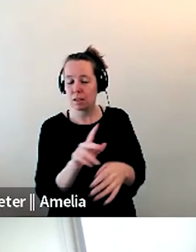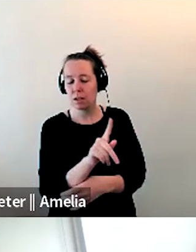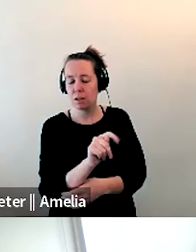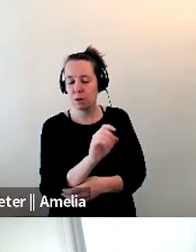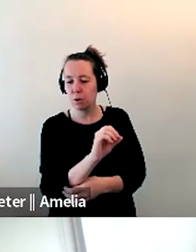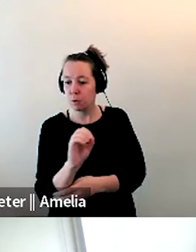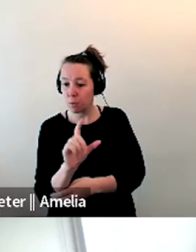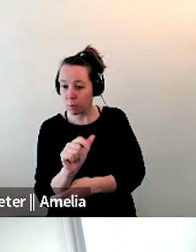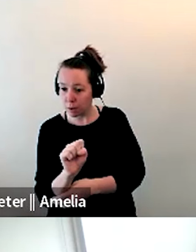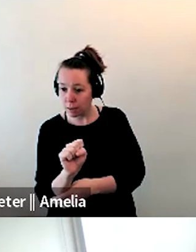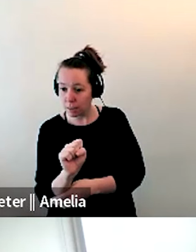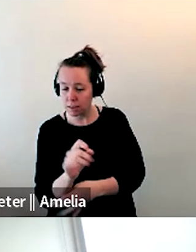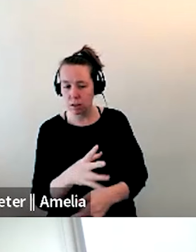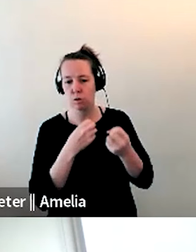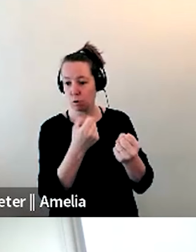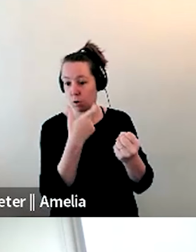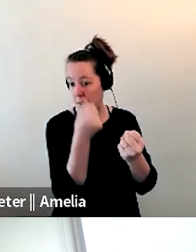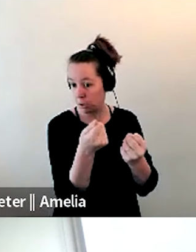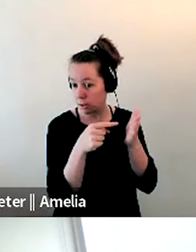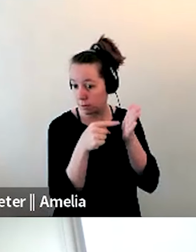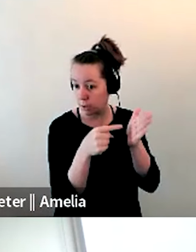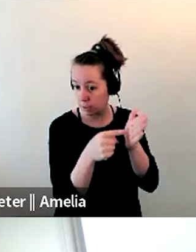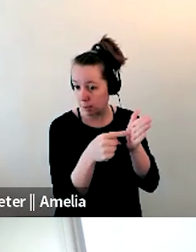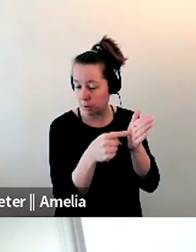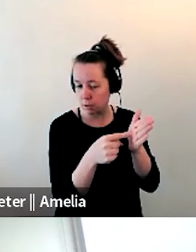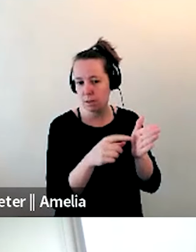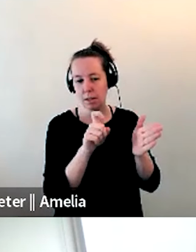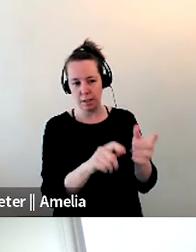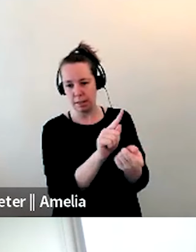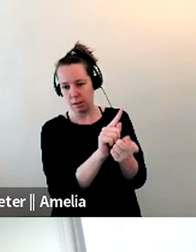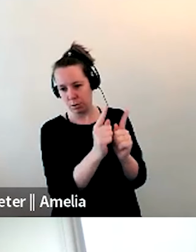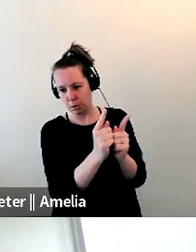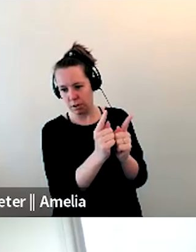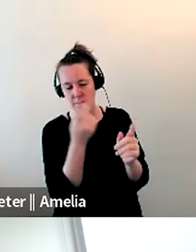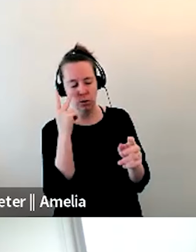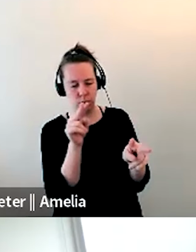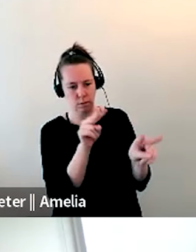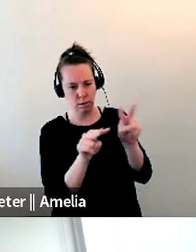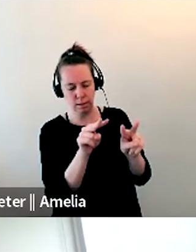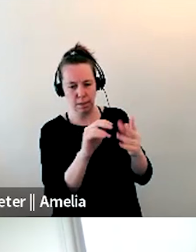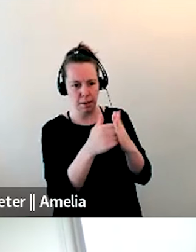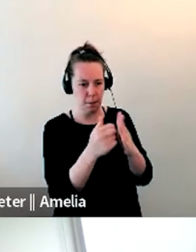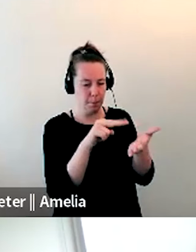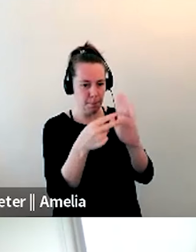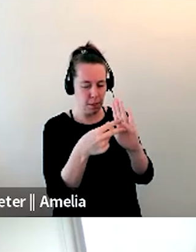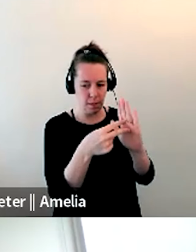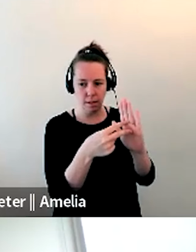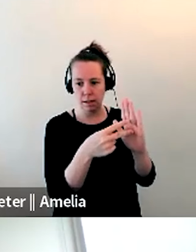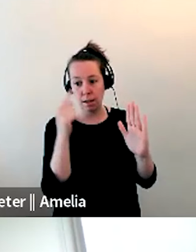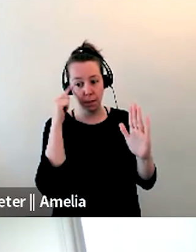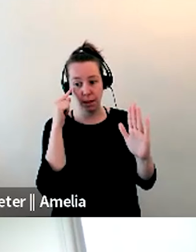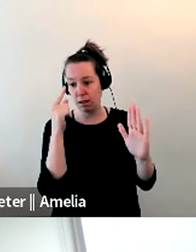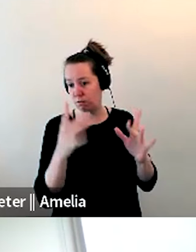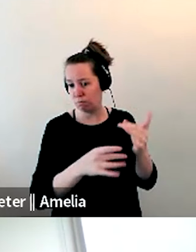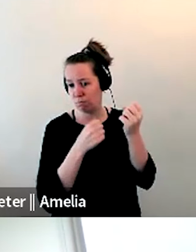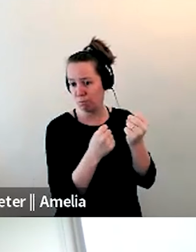interest inventory. You've got to pay for it. You need someone to interpret it. But I found it an incredible tool, strong